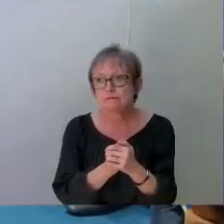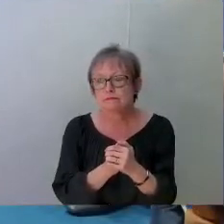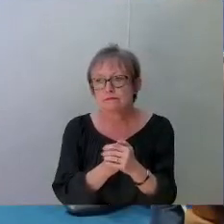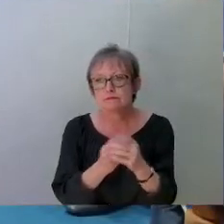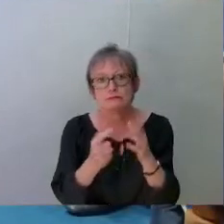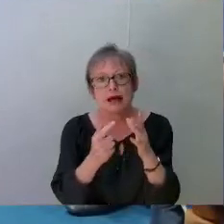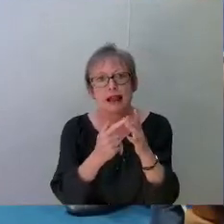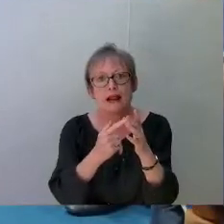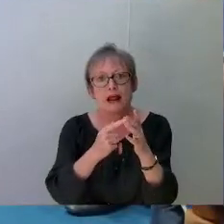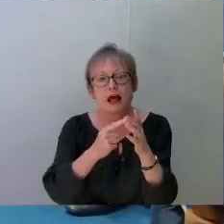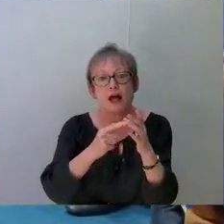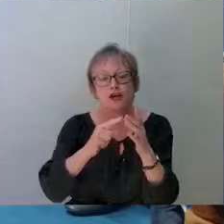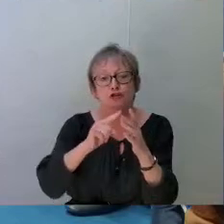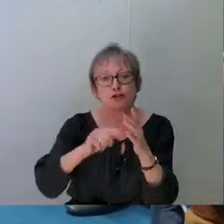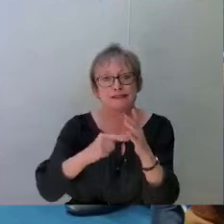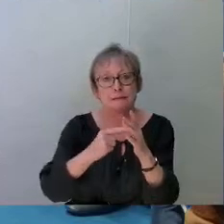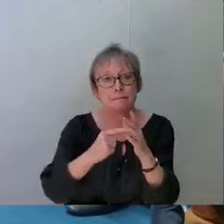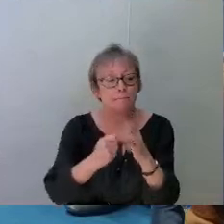Alana Jardine.